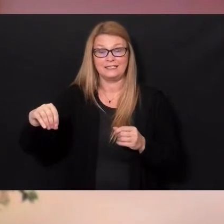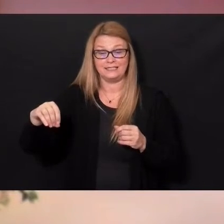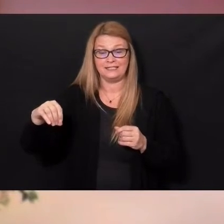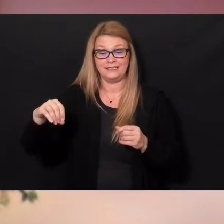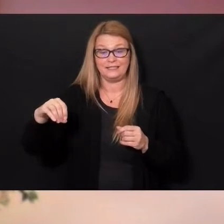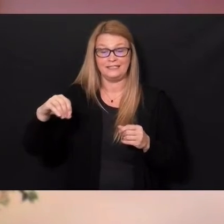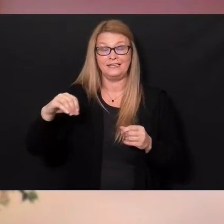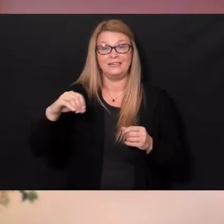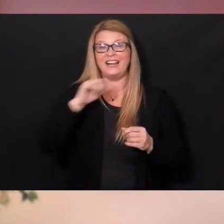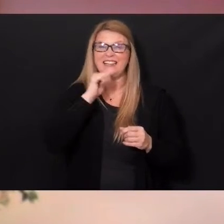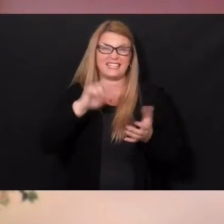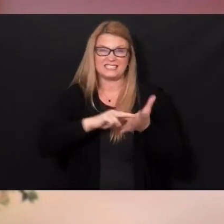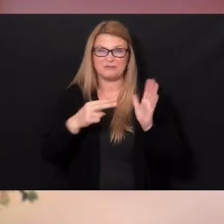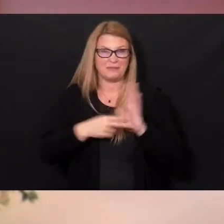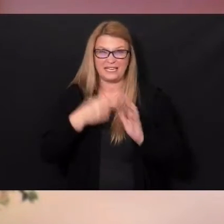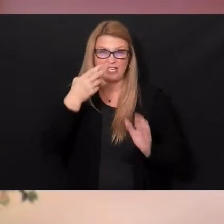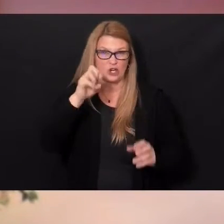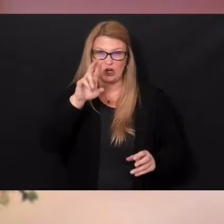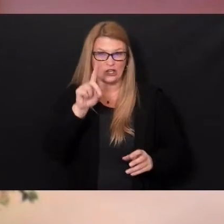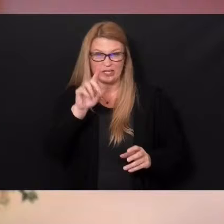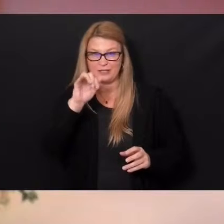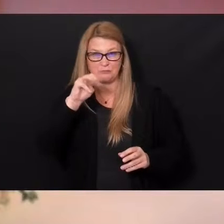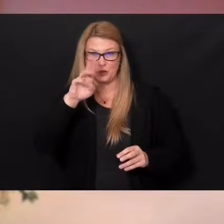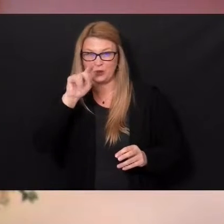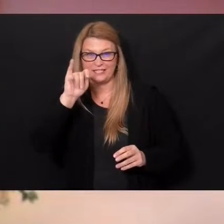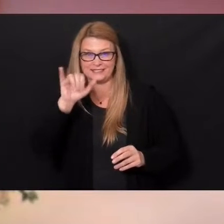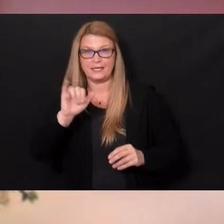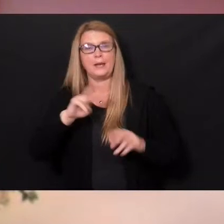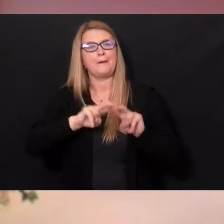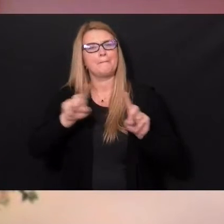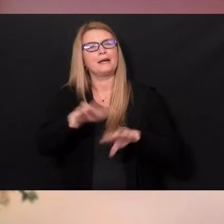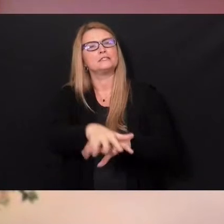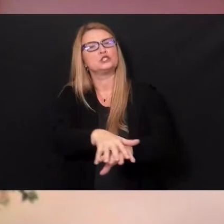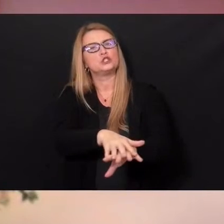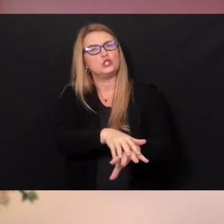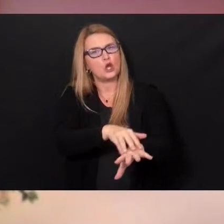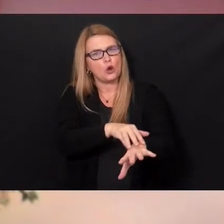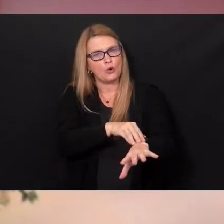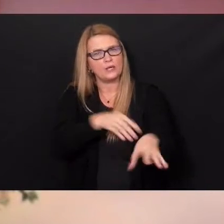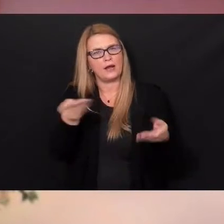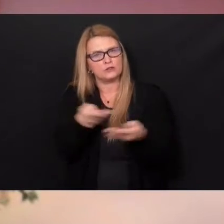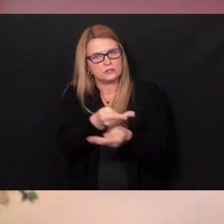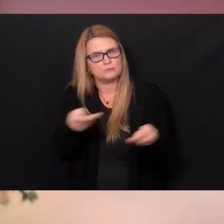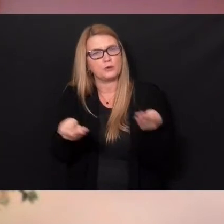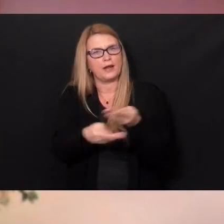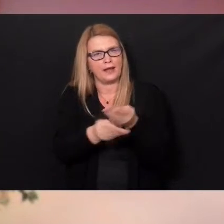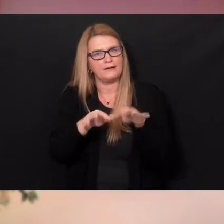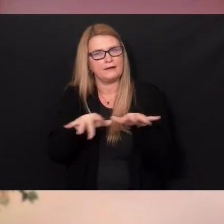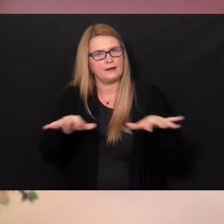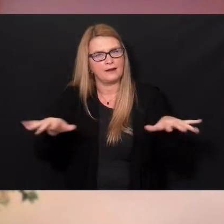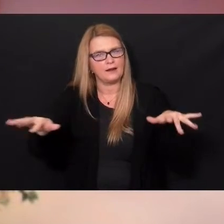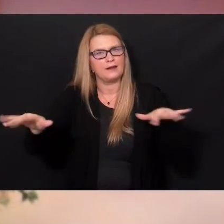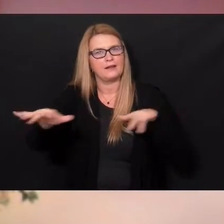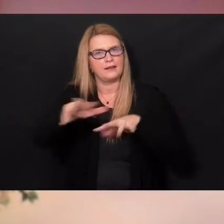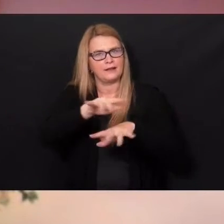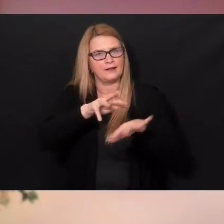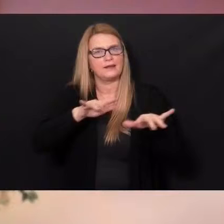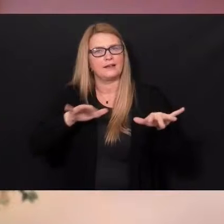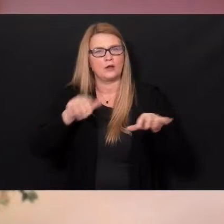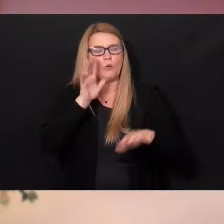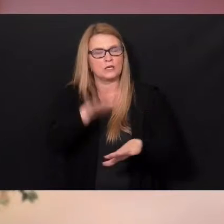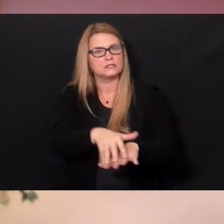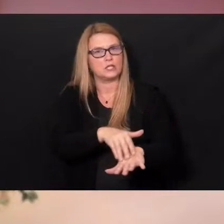herd immunity, it does appear to slow down the transmission of the virus, which may be what we're seeing now, that combination